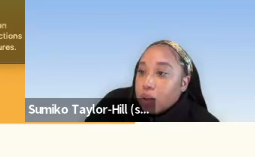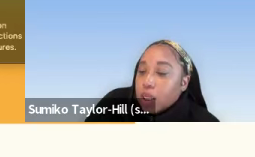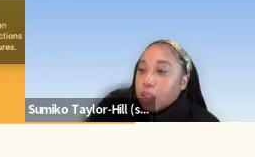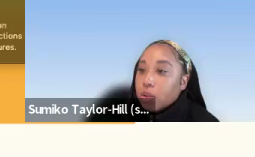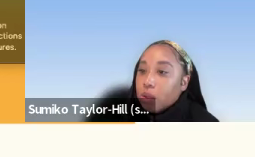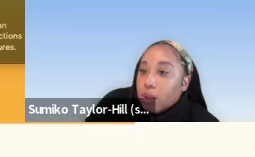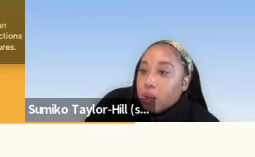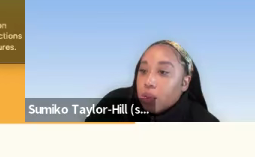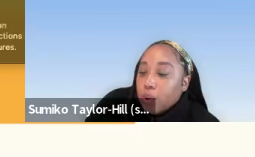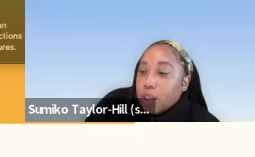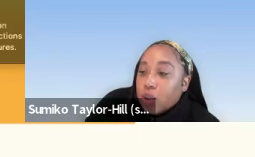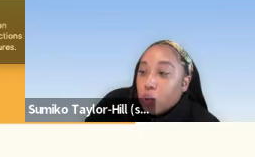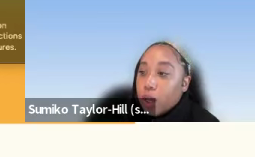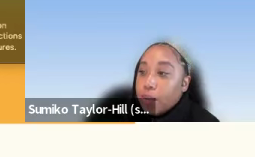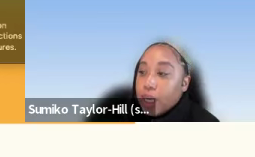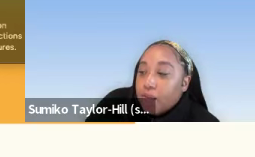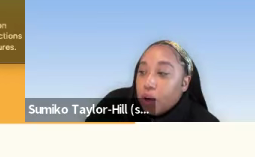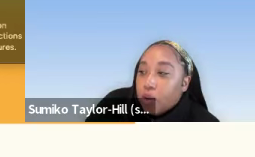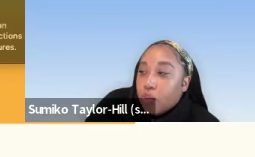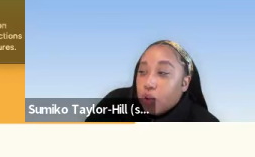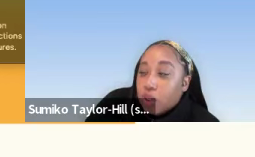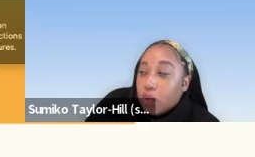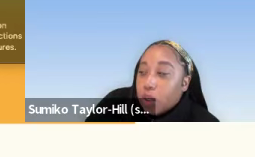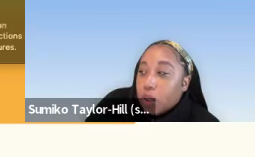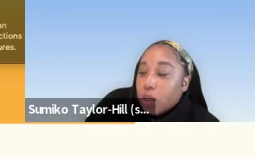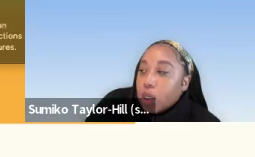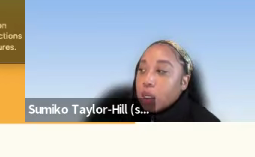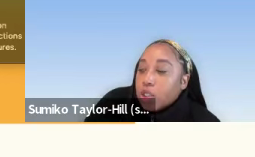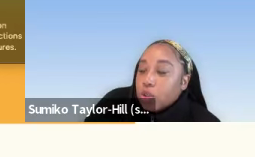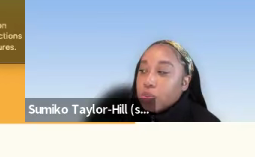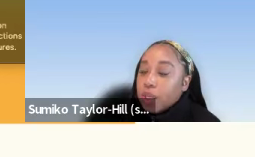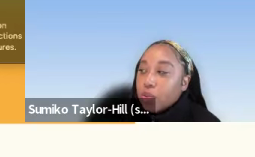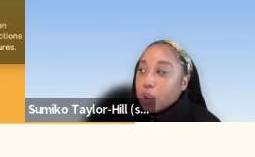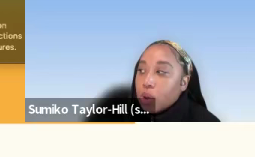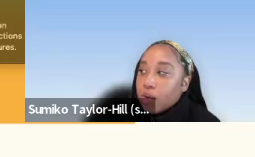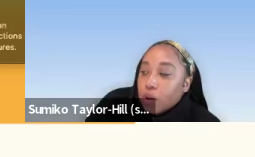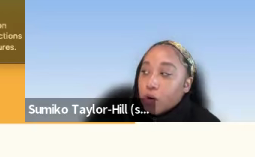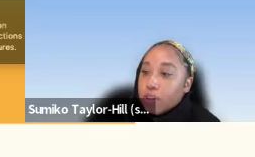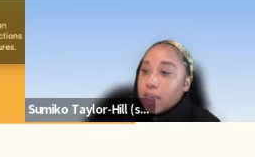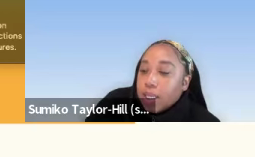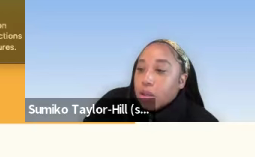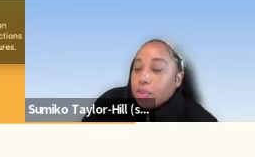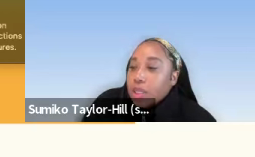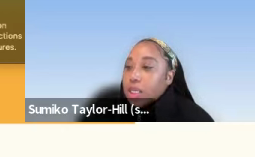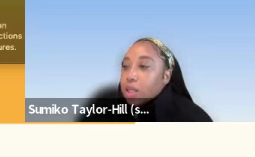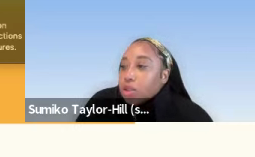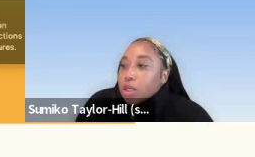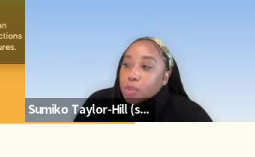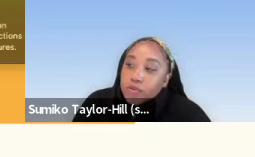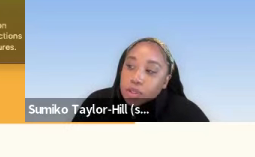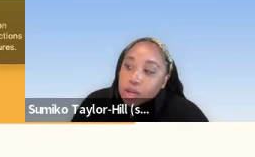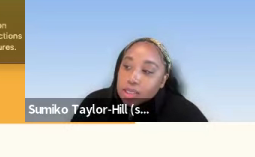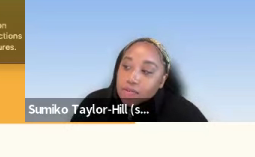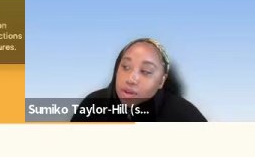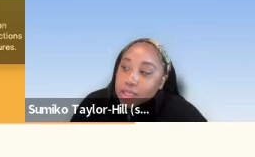county throughout the state through at least one behavioral health resource network. Could you explain the role of the Oversight and Accountability Council